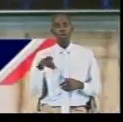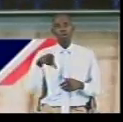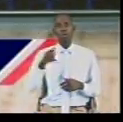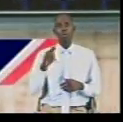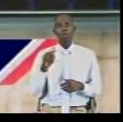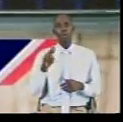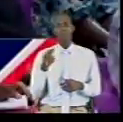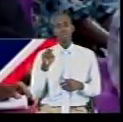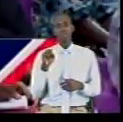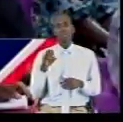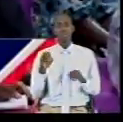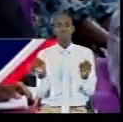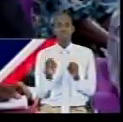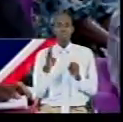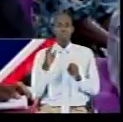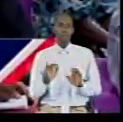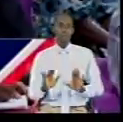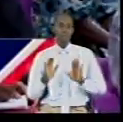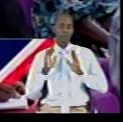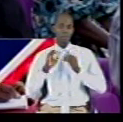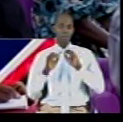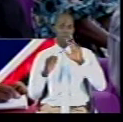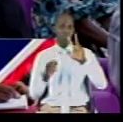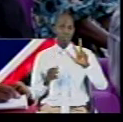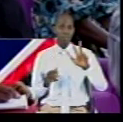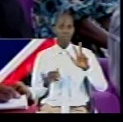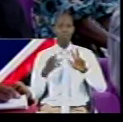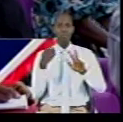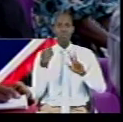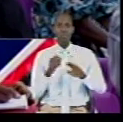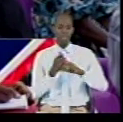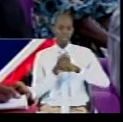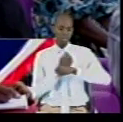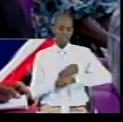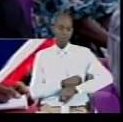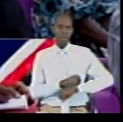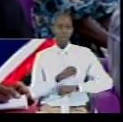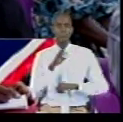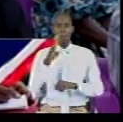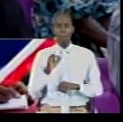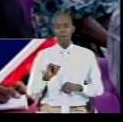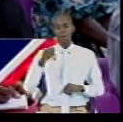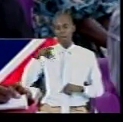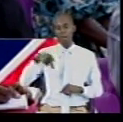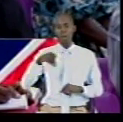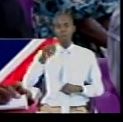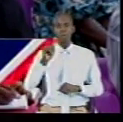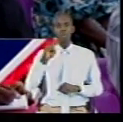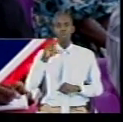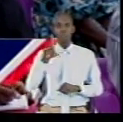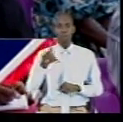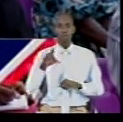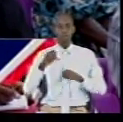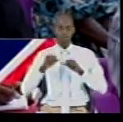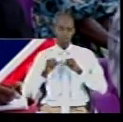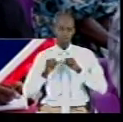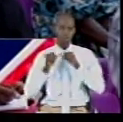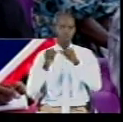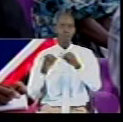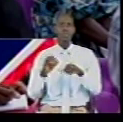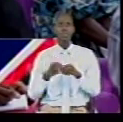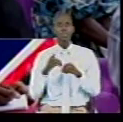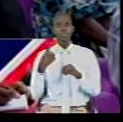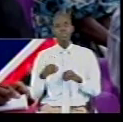the defense by Paul. Steadfast in the faith. The